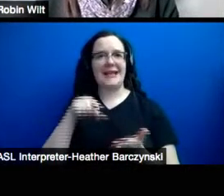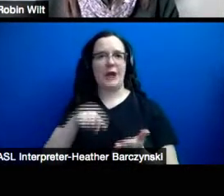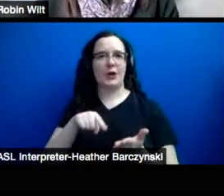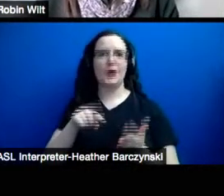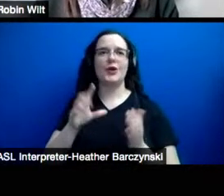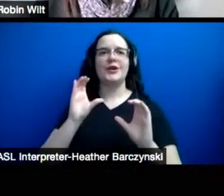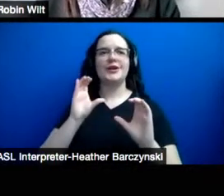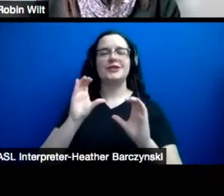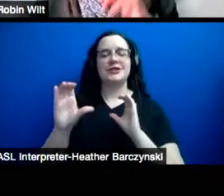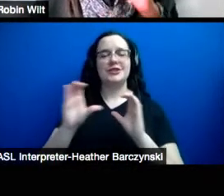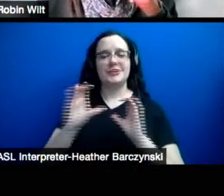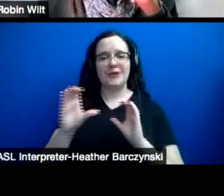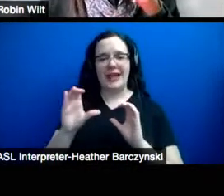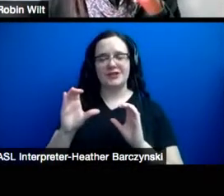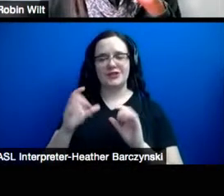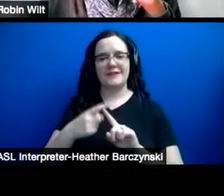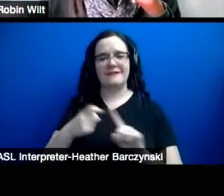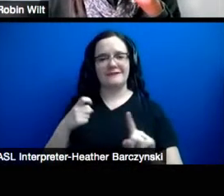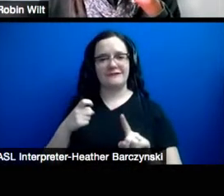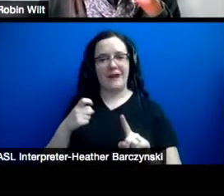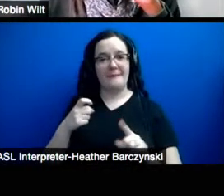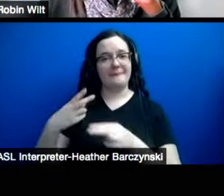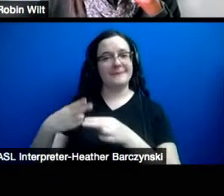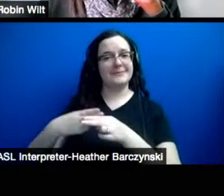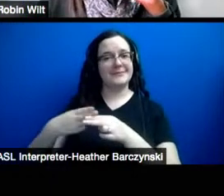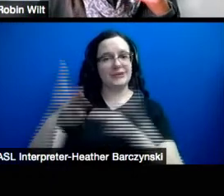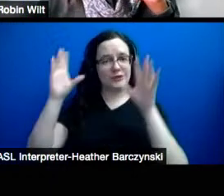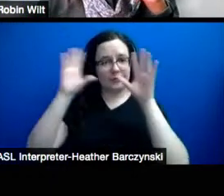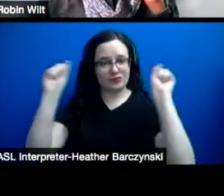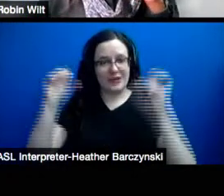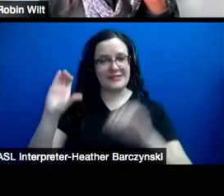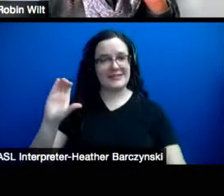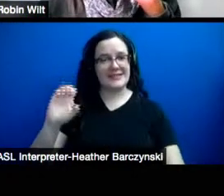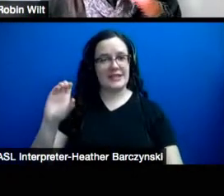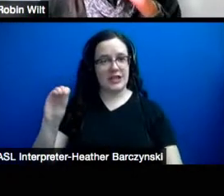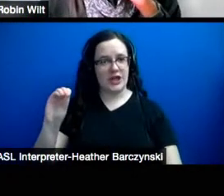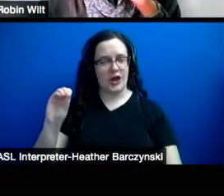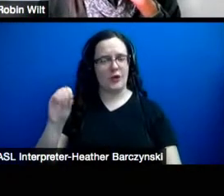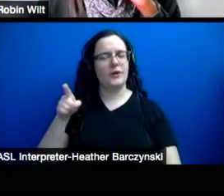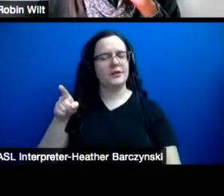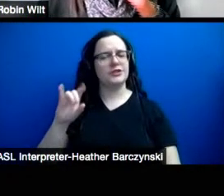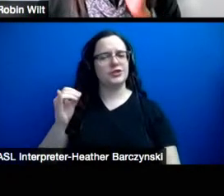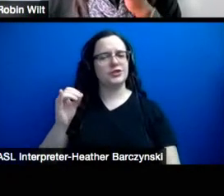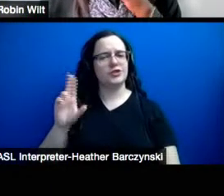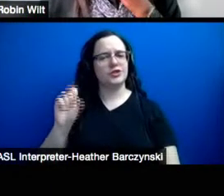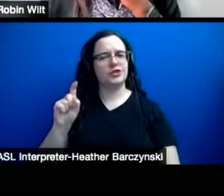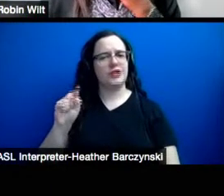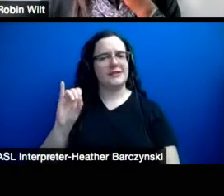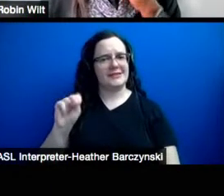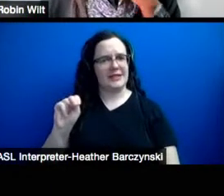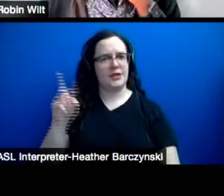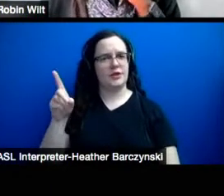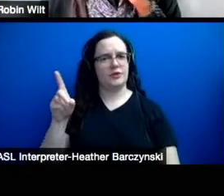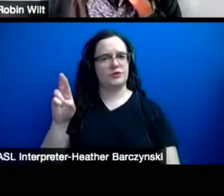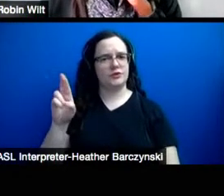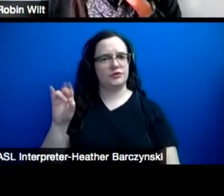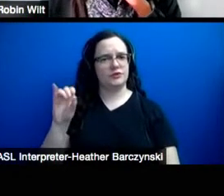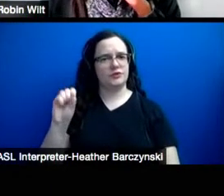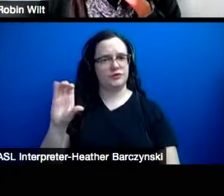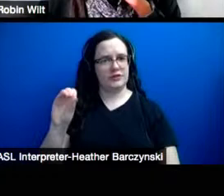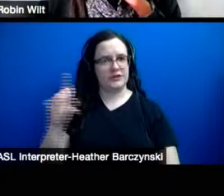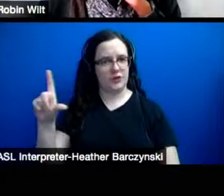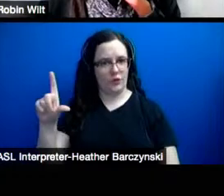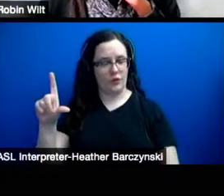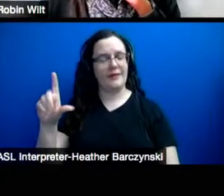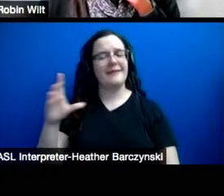from the interim president and CEO, Justin Driscoll, and the